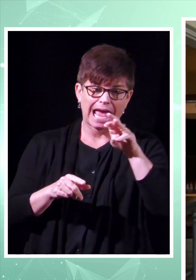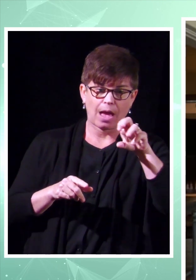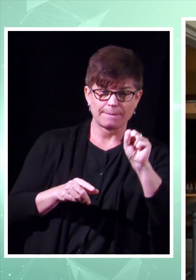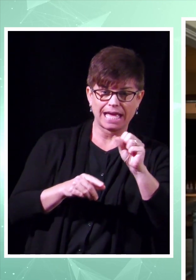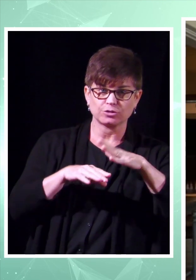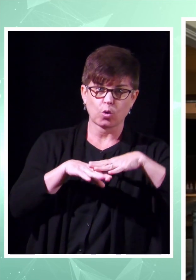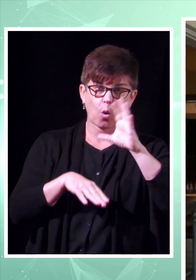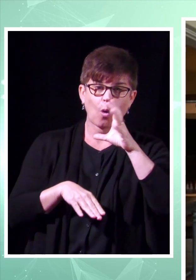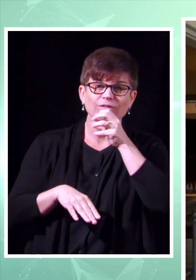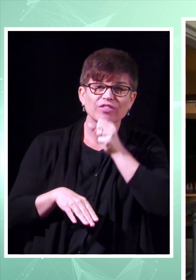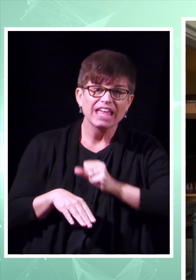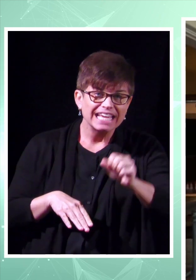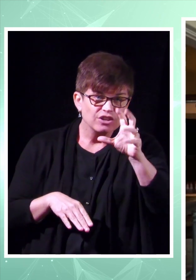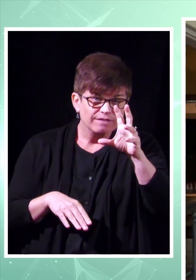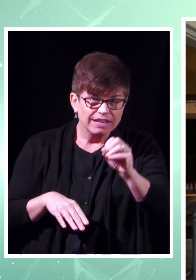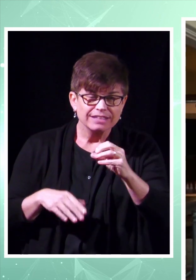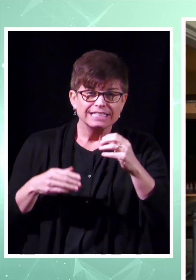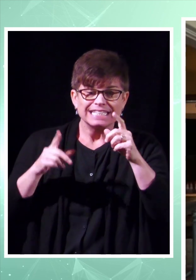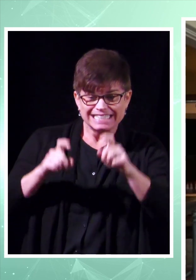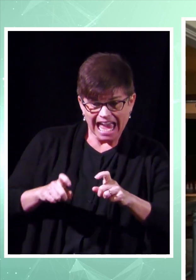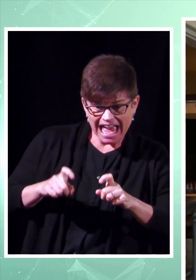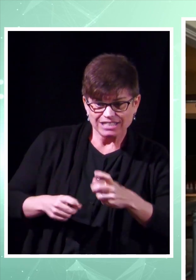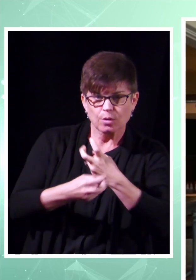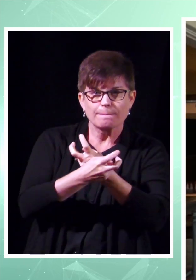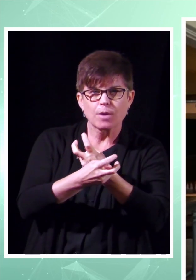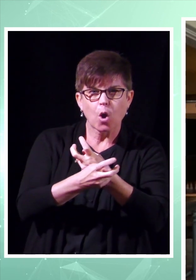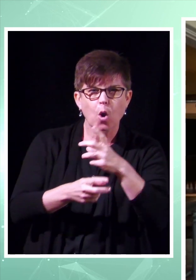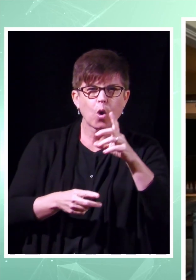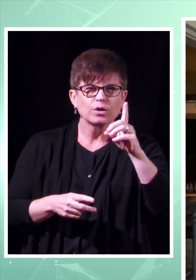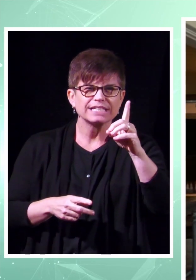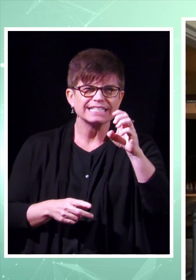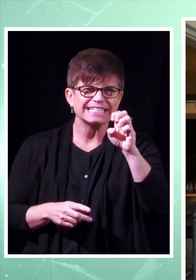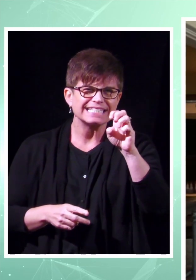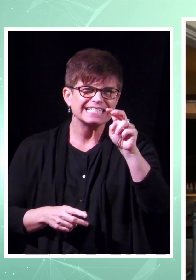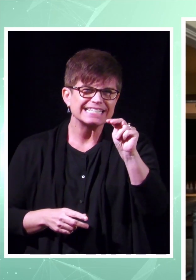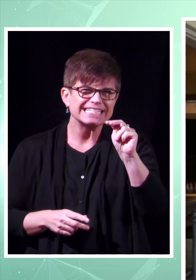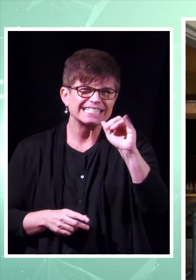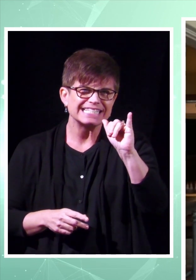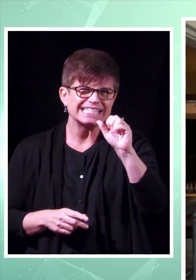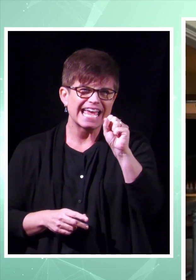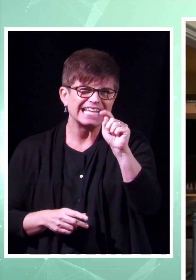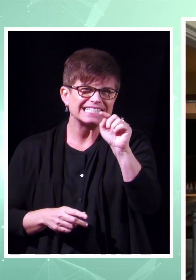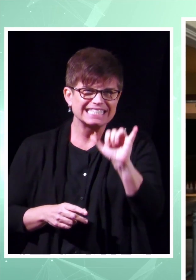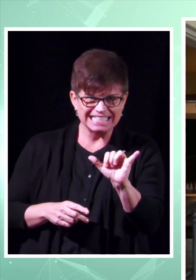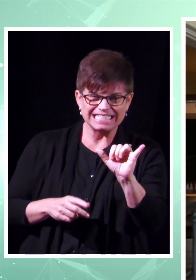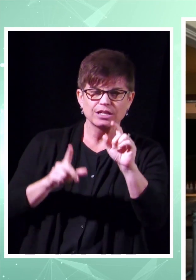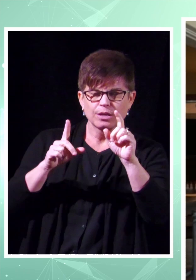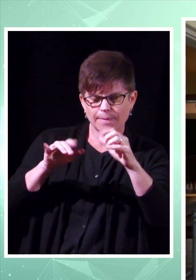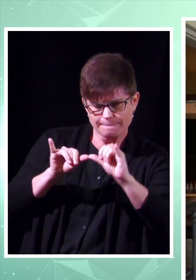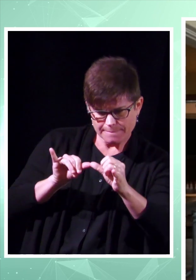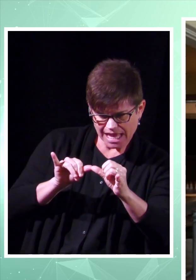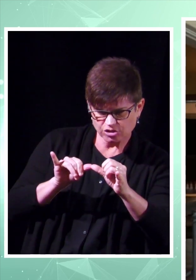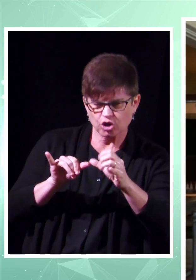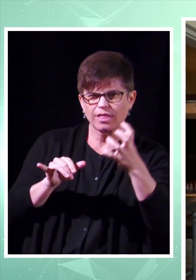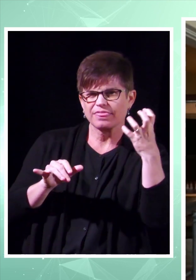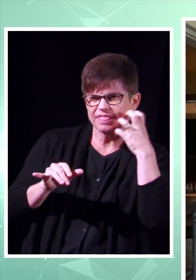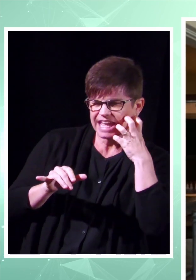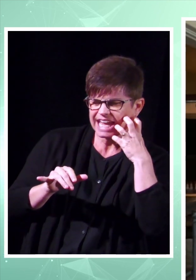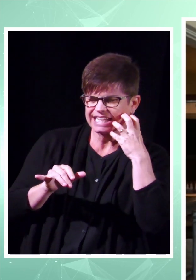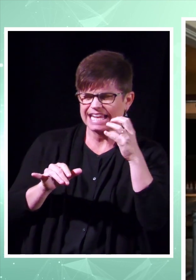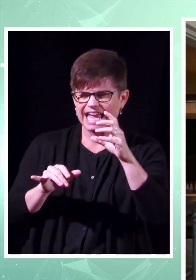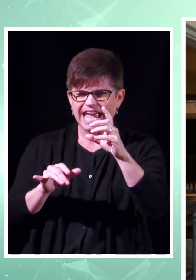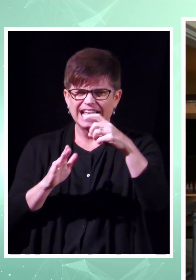50 have bone density testing. This is where literally we measure the thickness and density of your bones. And if